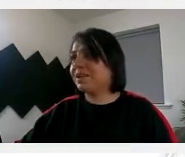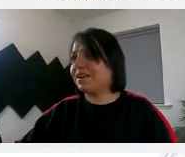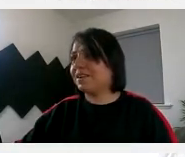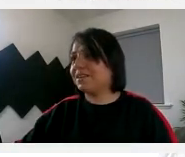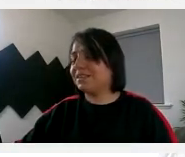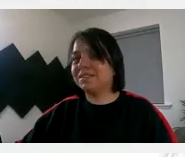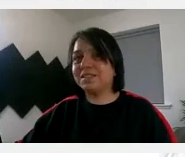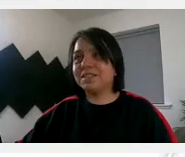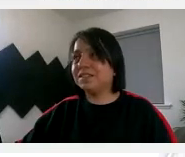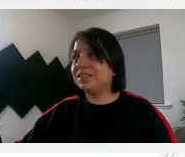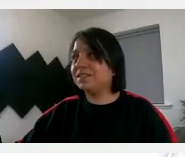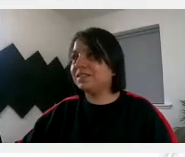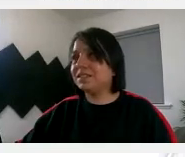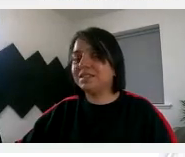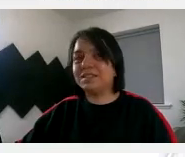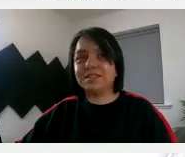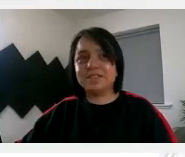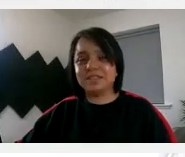about that, guys?